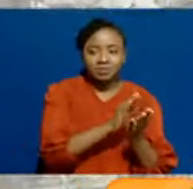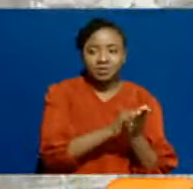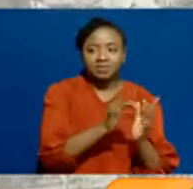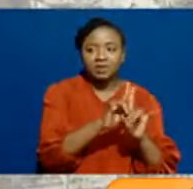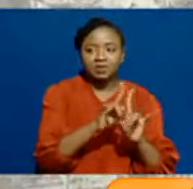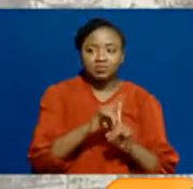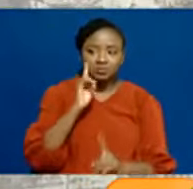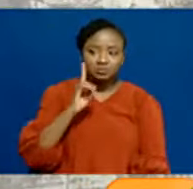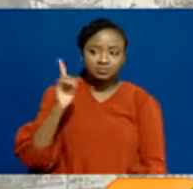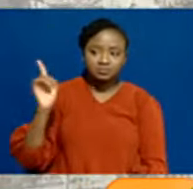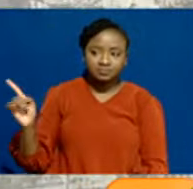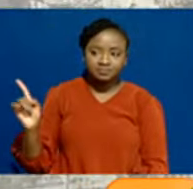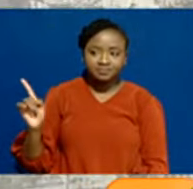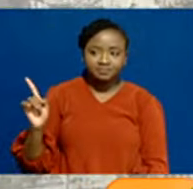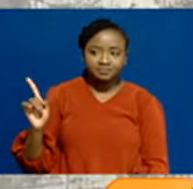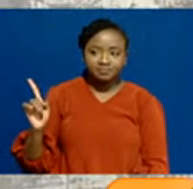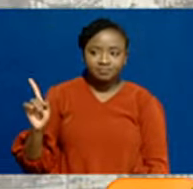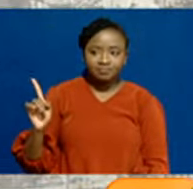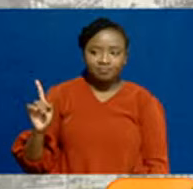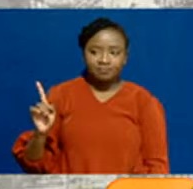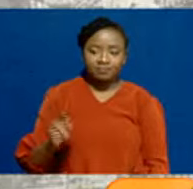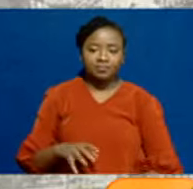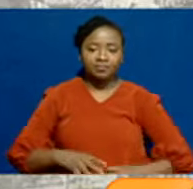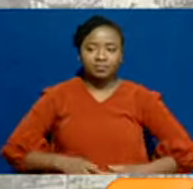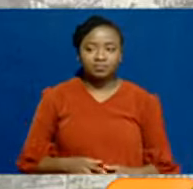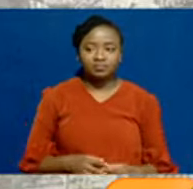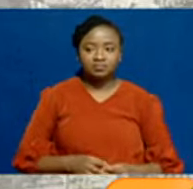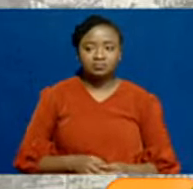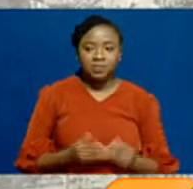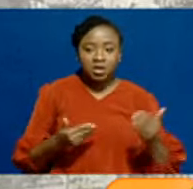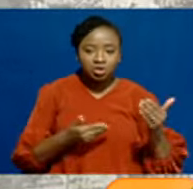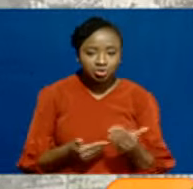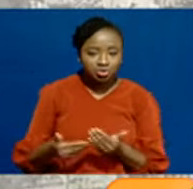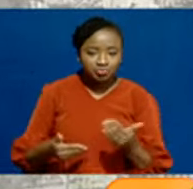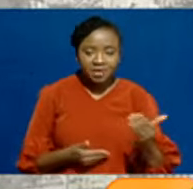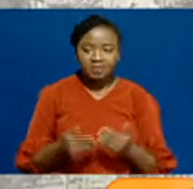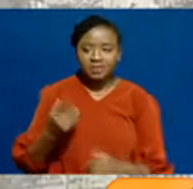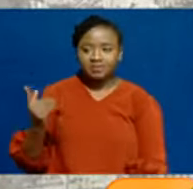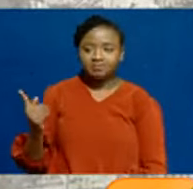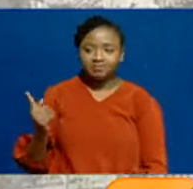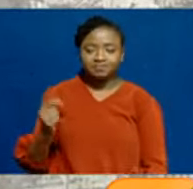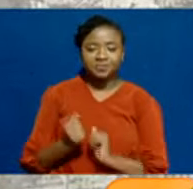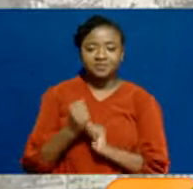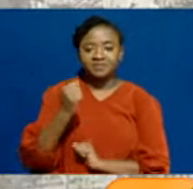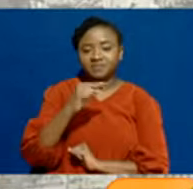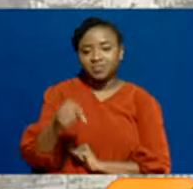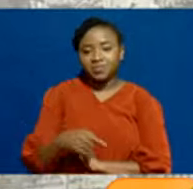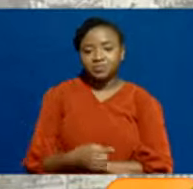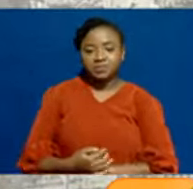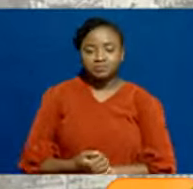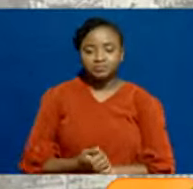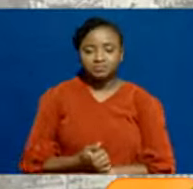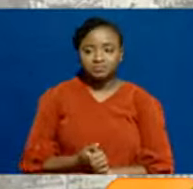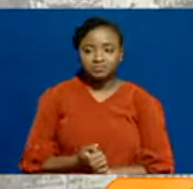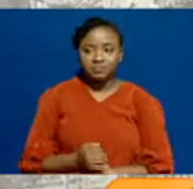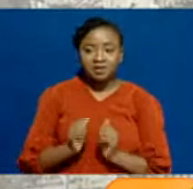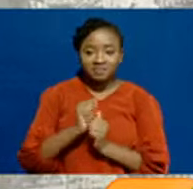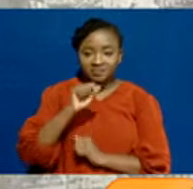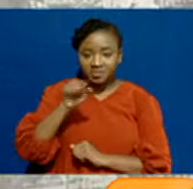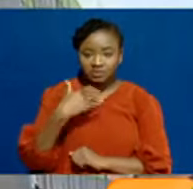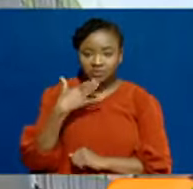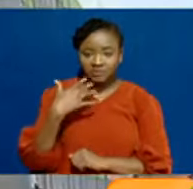internment, with an adult's permanent grave now going for 30,500 shillings and an infant's costing 15,500